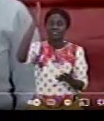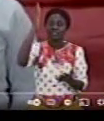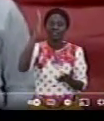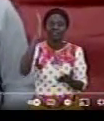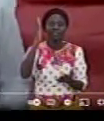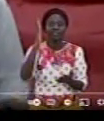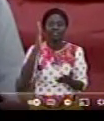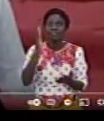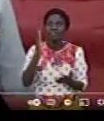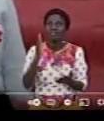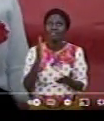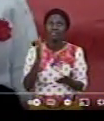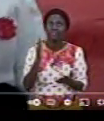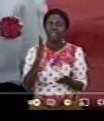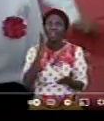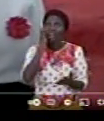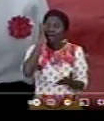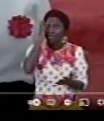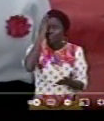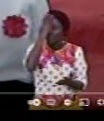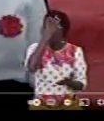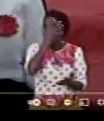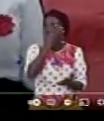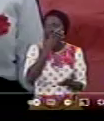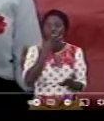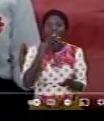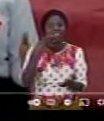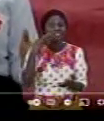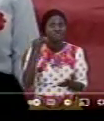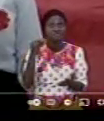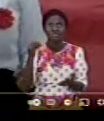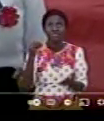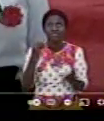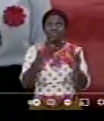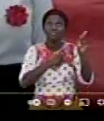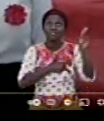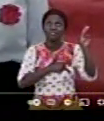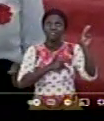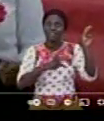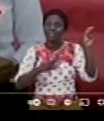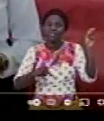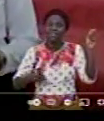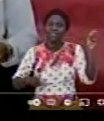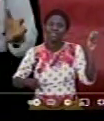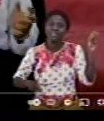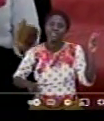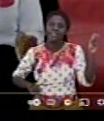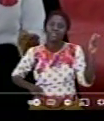Glorious, beautiful King.